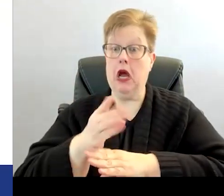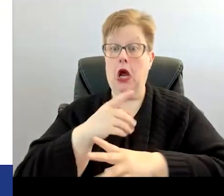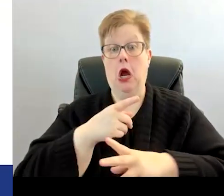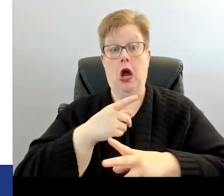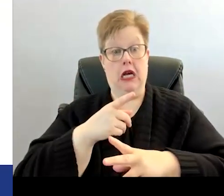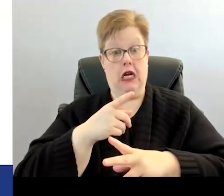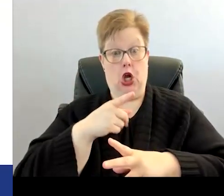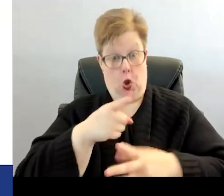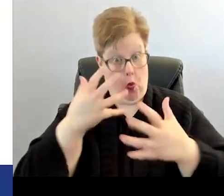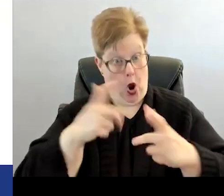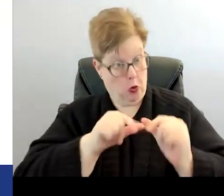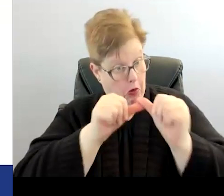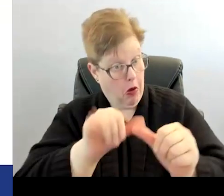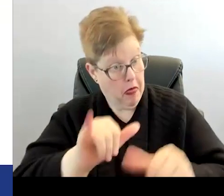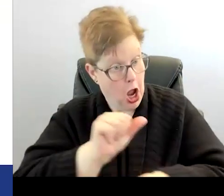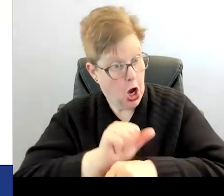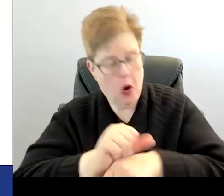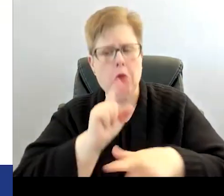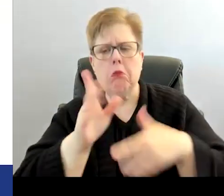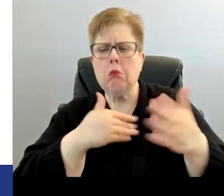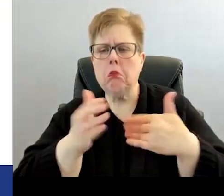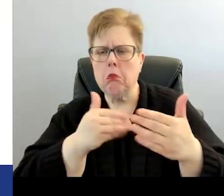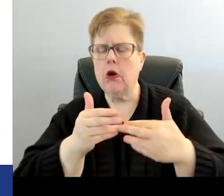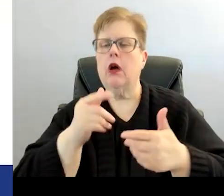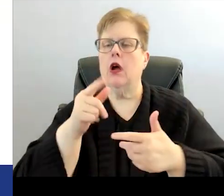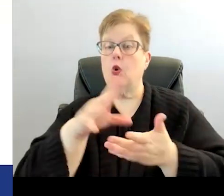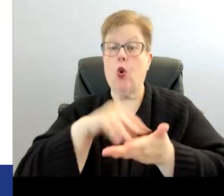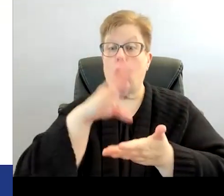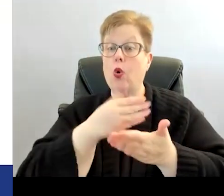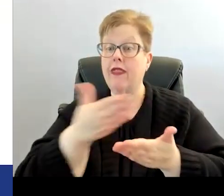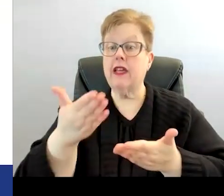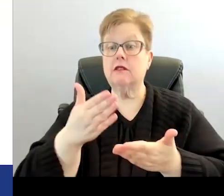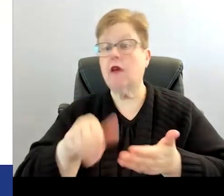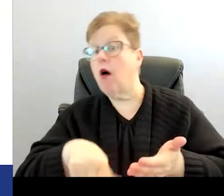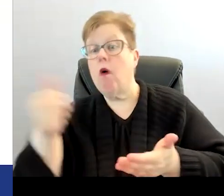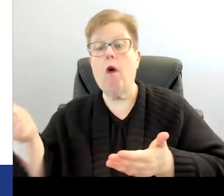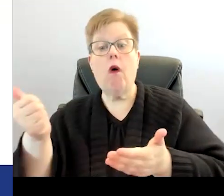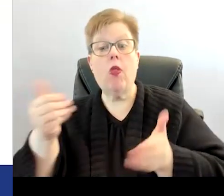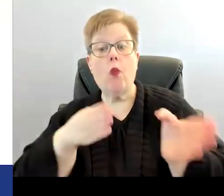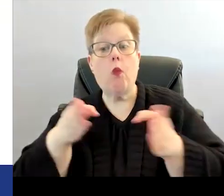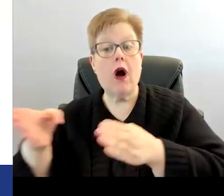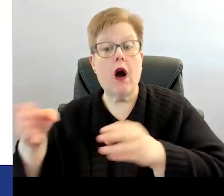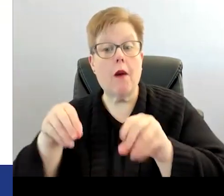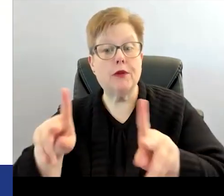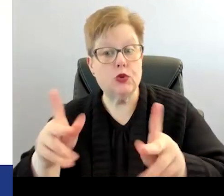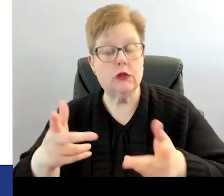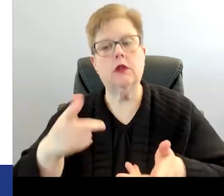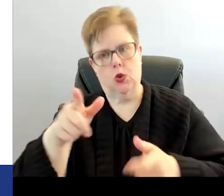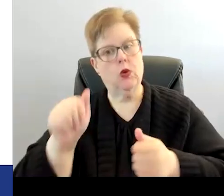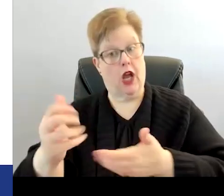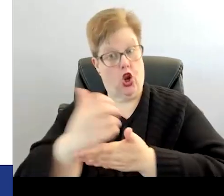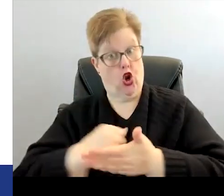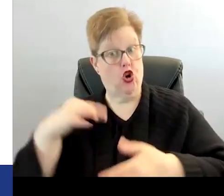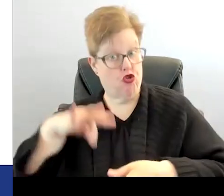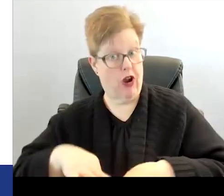be in or not. But many of you may have also learned things through other opportunities. And so you can earn